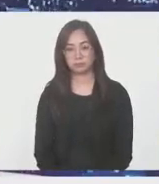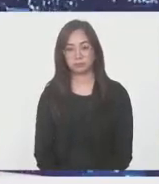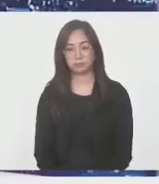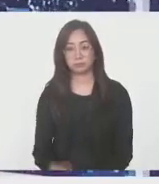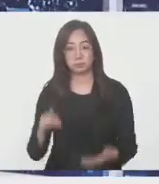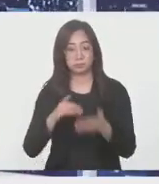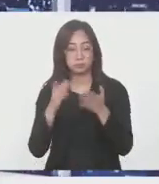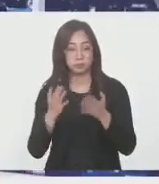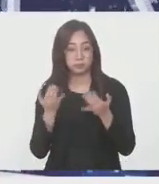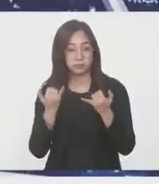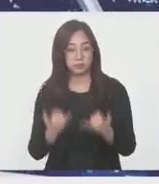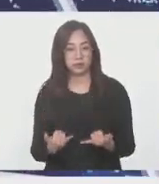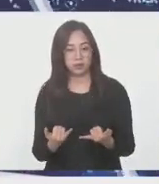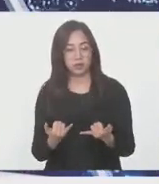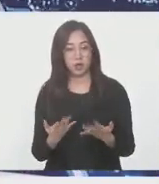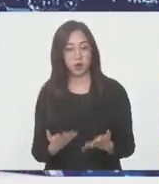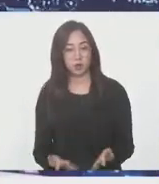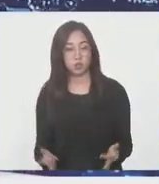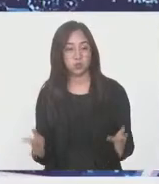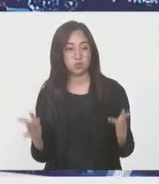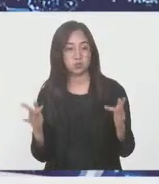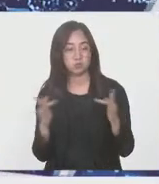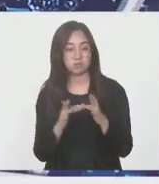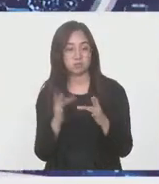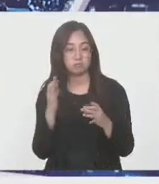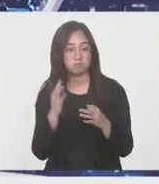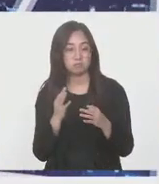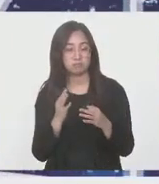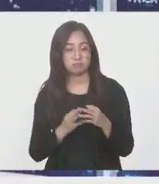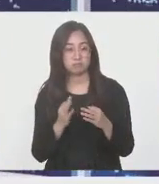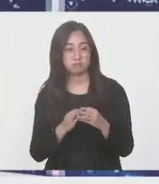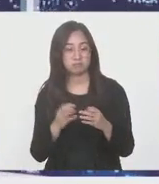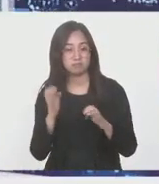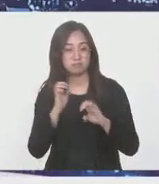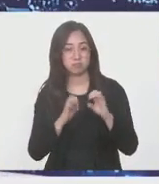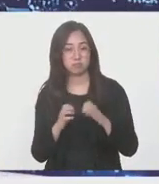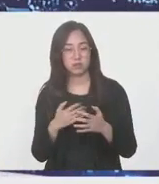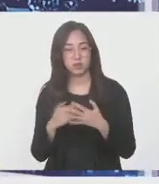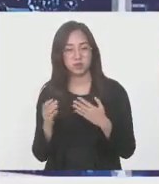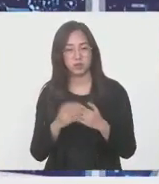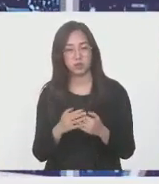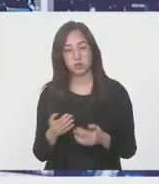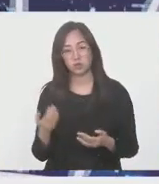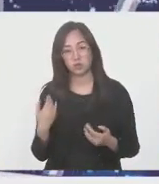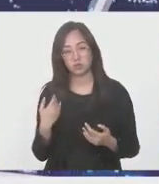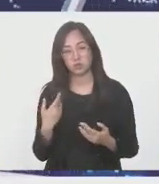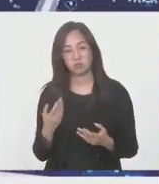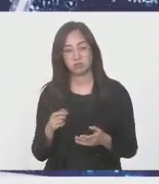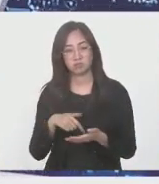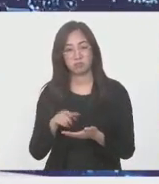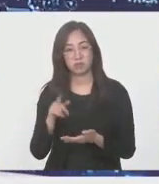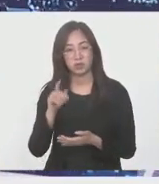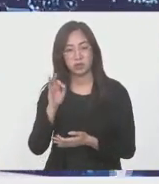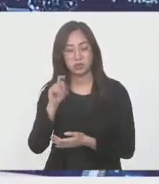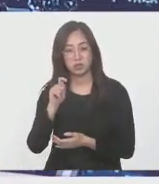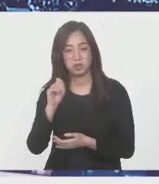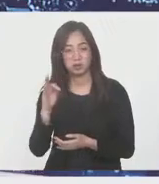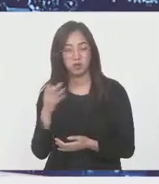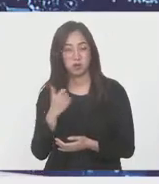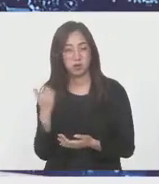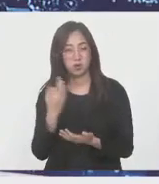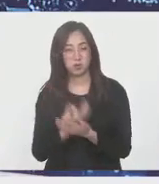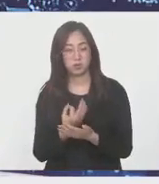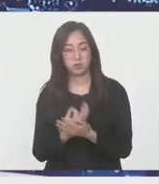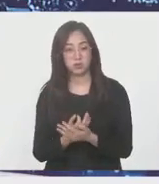Students can now take their periodic and final examinations despite having unsettled tuition fees and other financial obligations to the